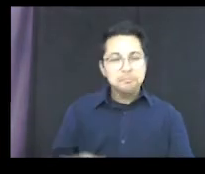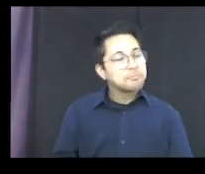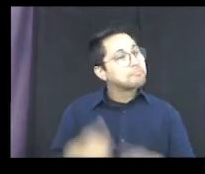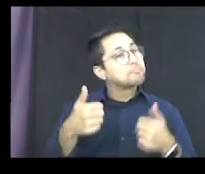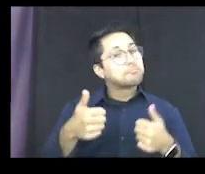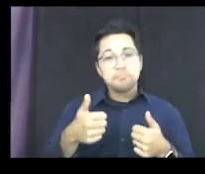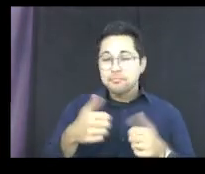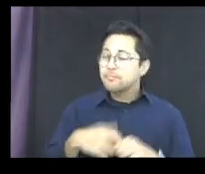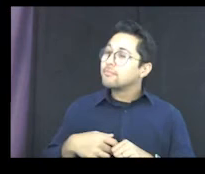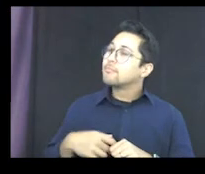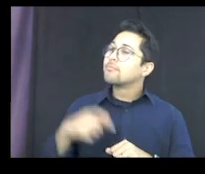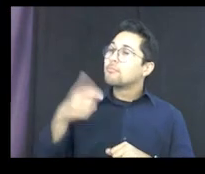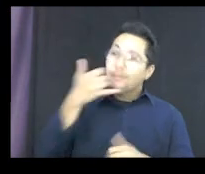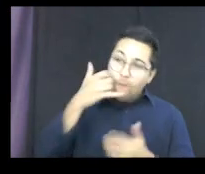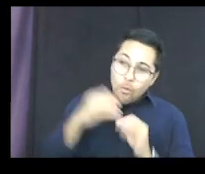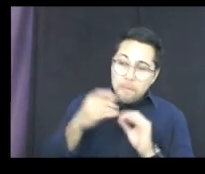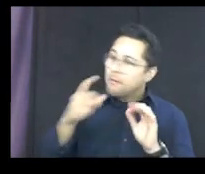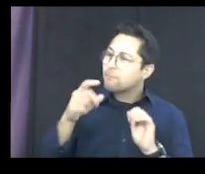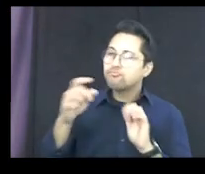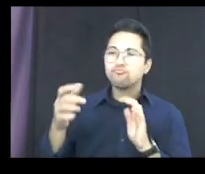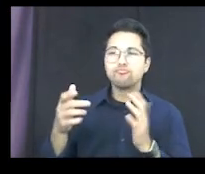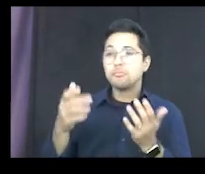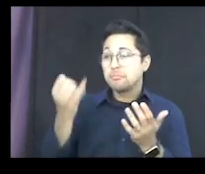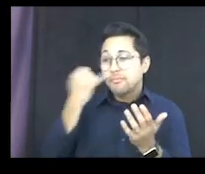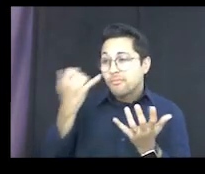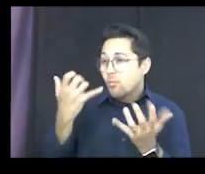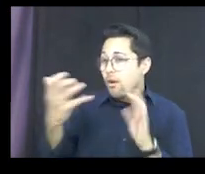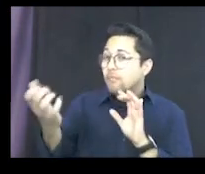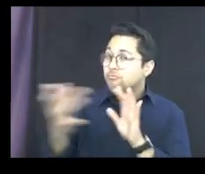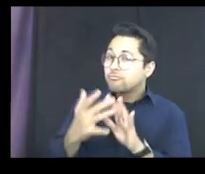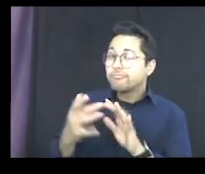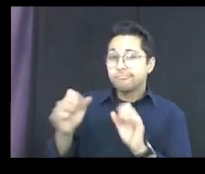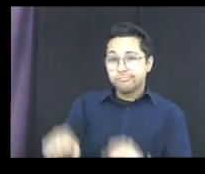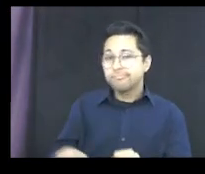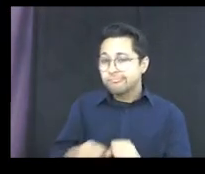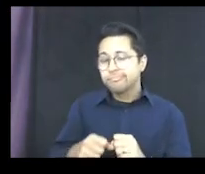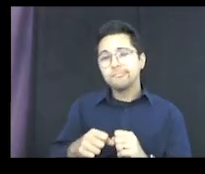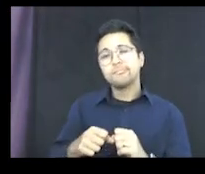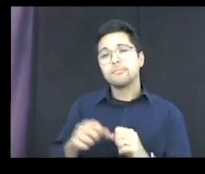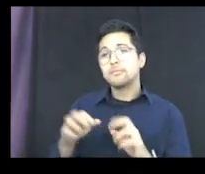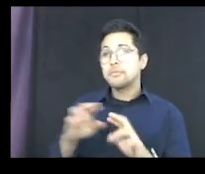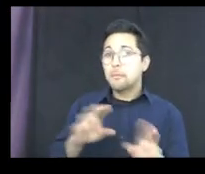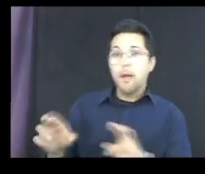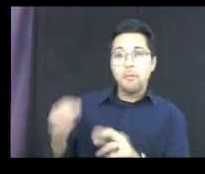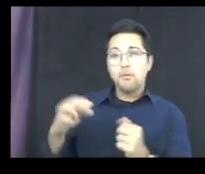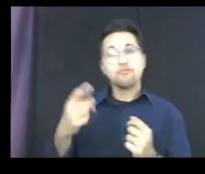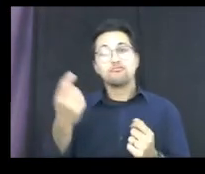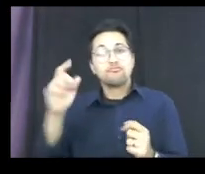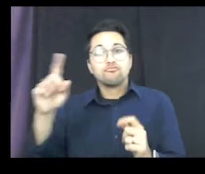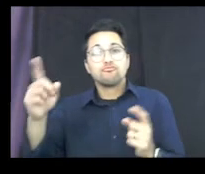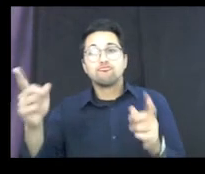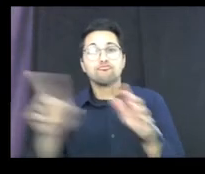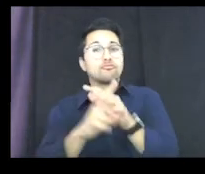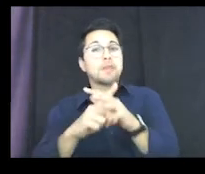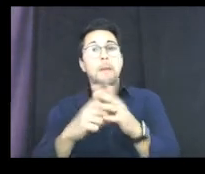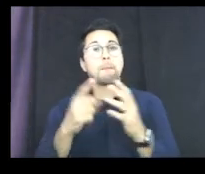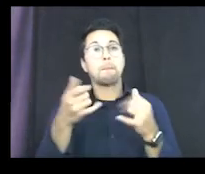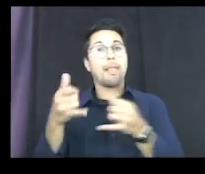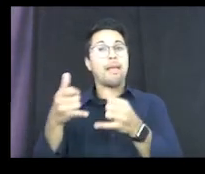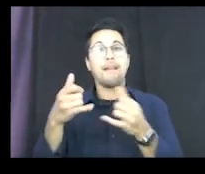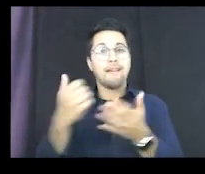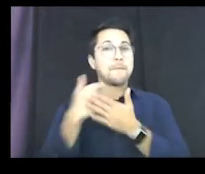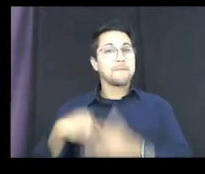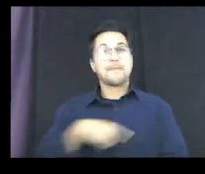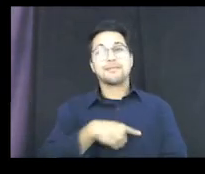Cool. You've got my email, you got my phone number. So if you want to reach out to prep or just come and play and help us play.